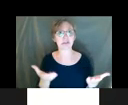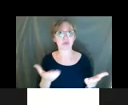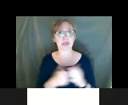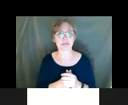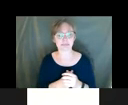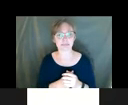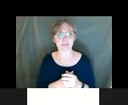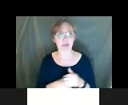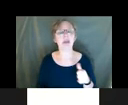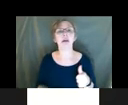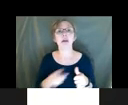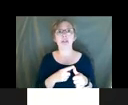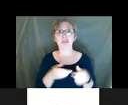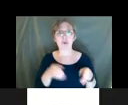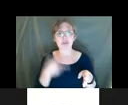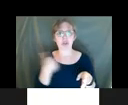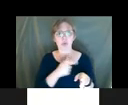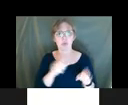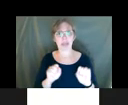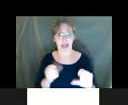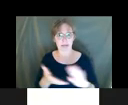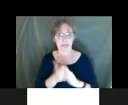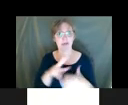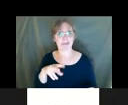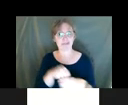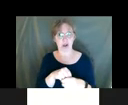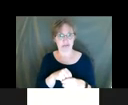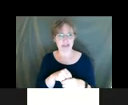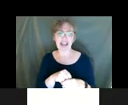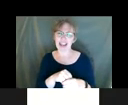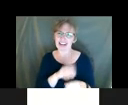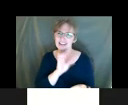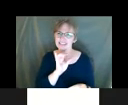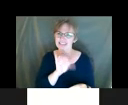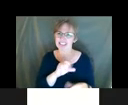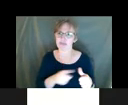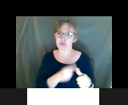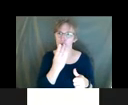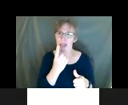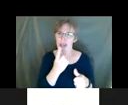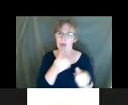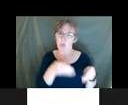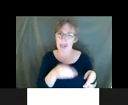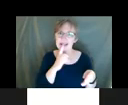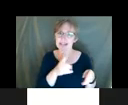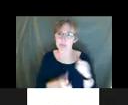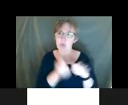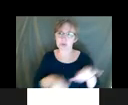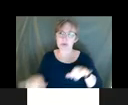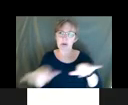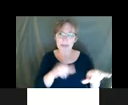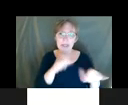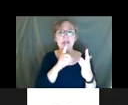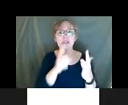The first way that APS can be involved, and it is the most prevalent way, is by referral. The law